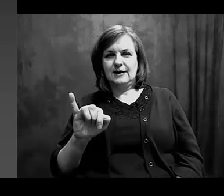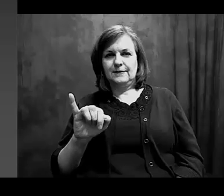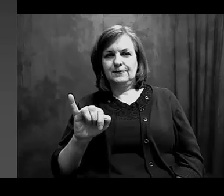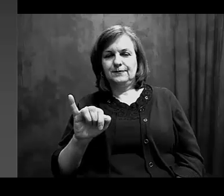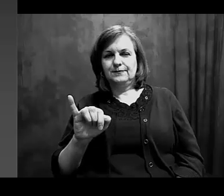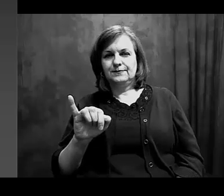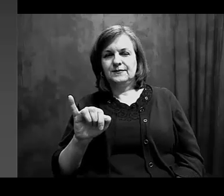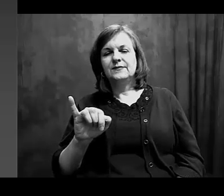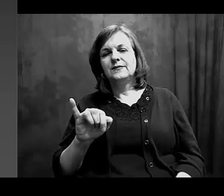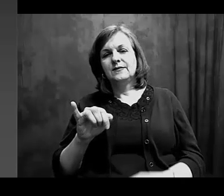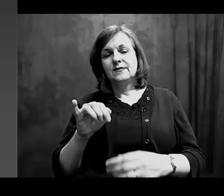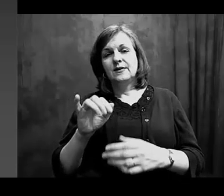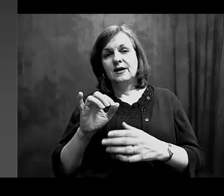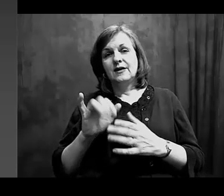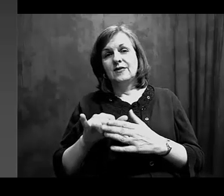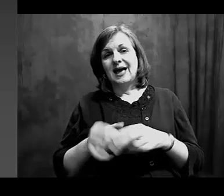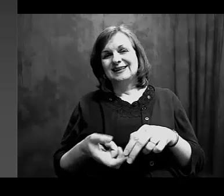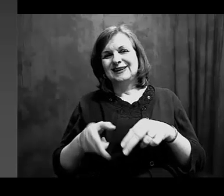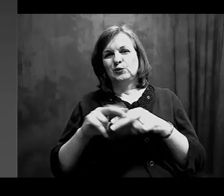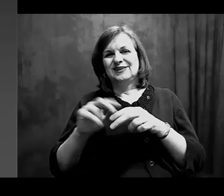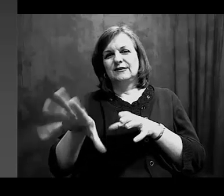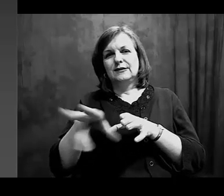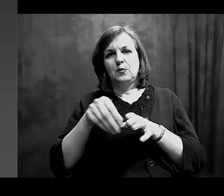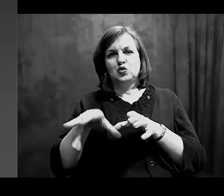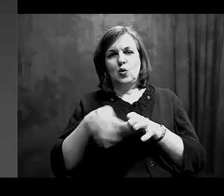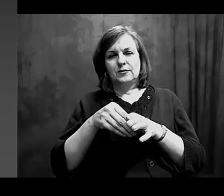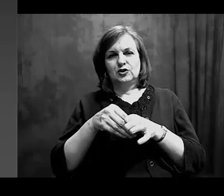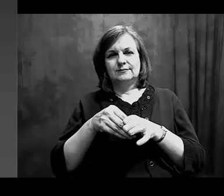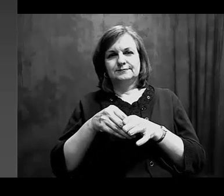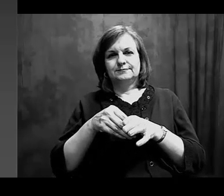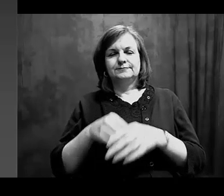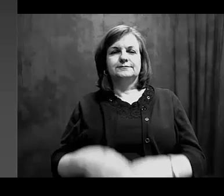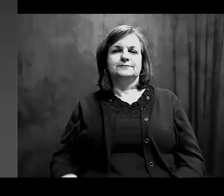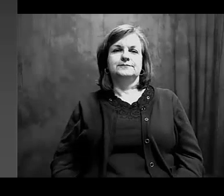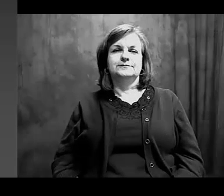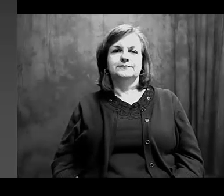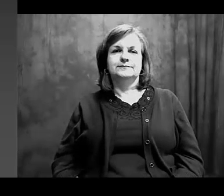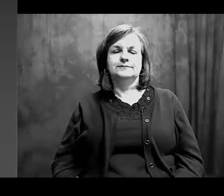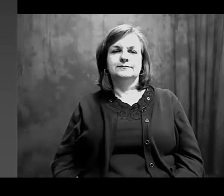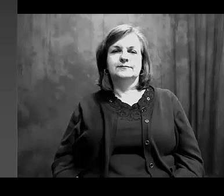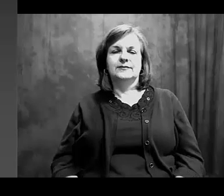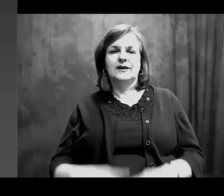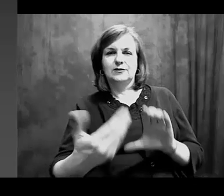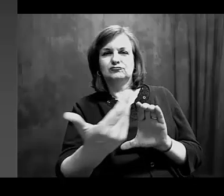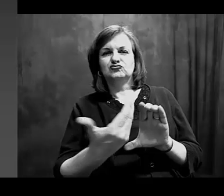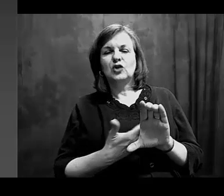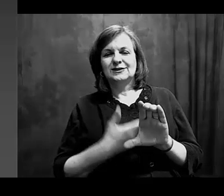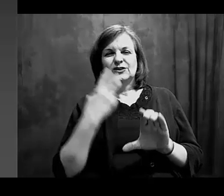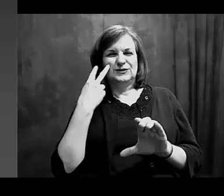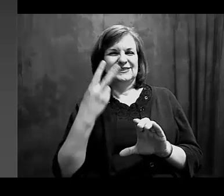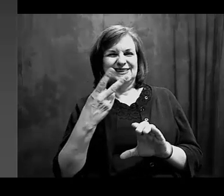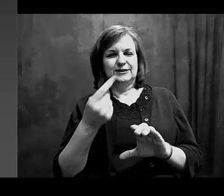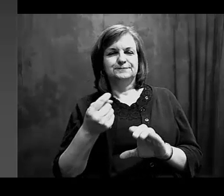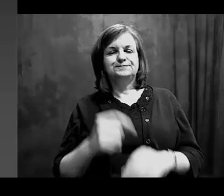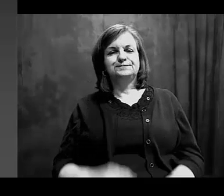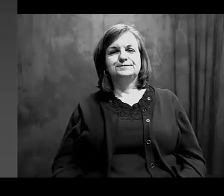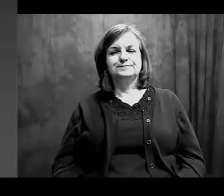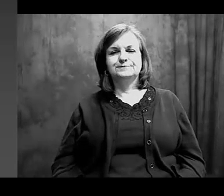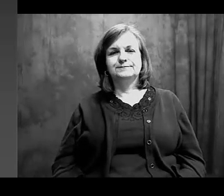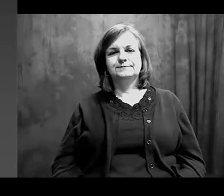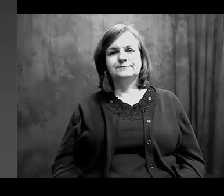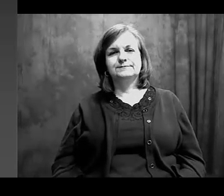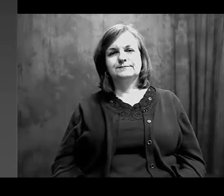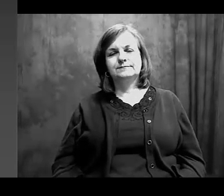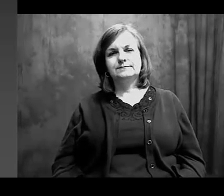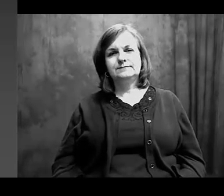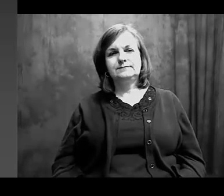its job is the same here. It's to help push things through your digestive tract. The mucosal layer